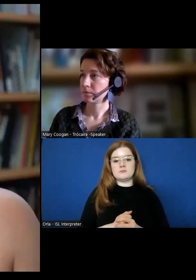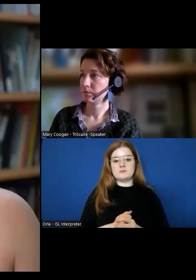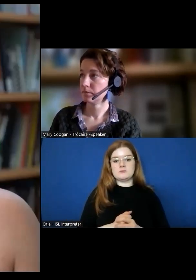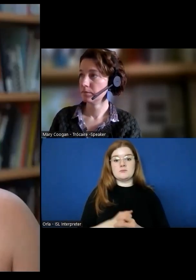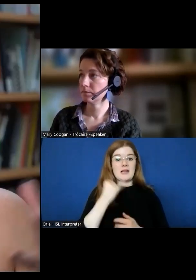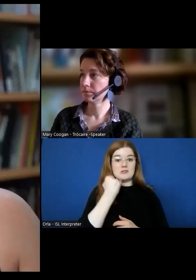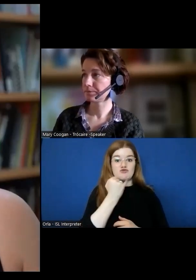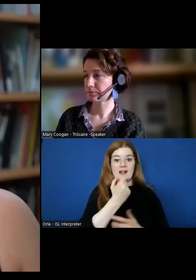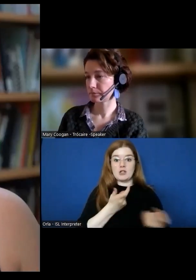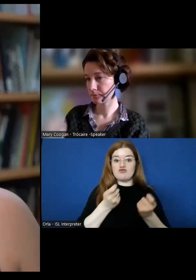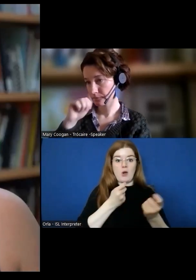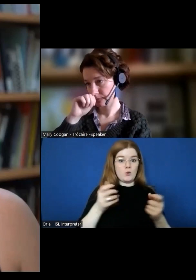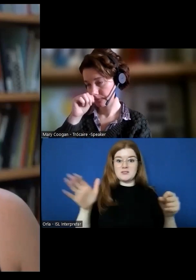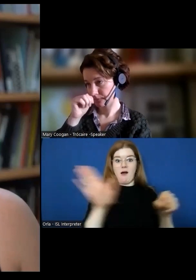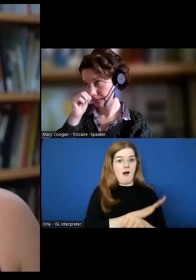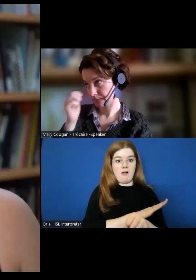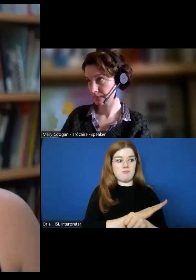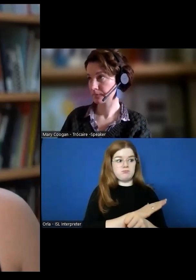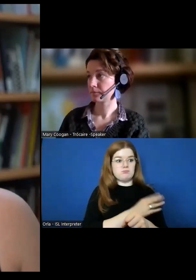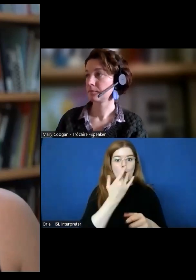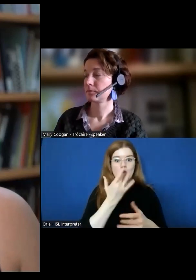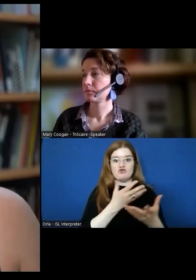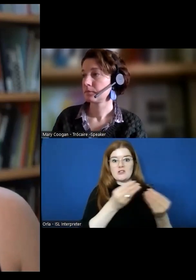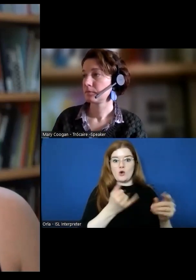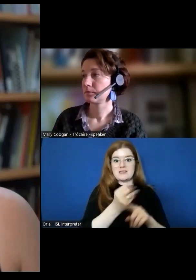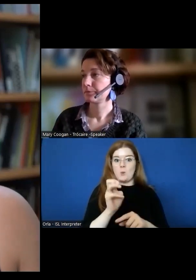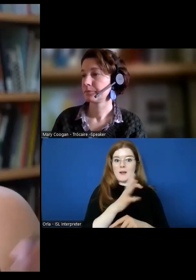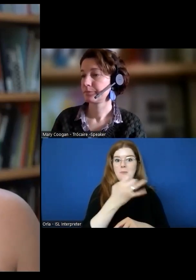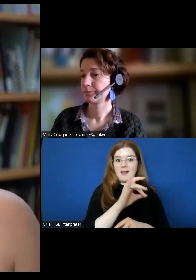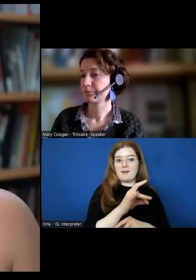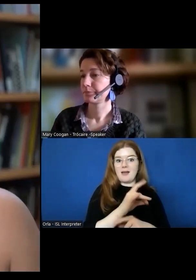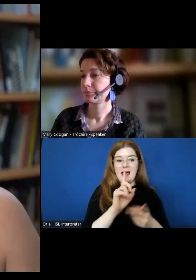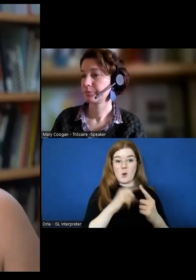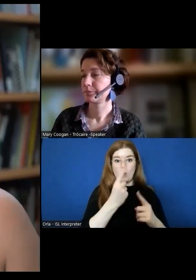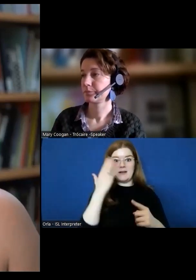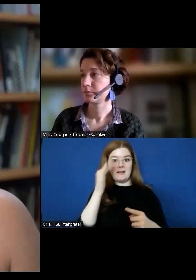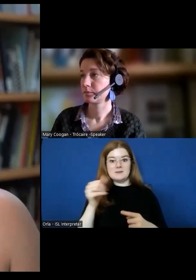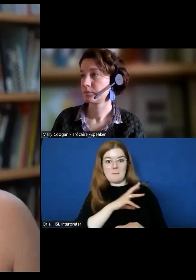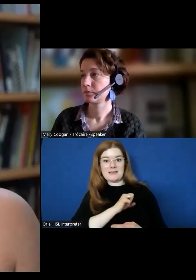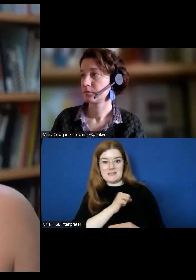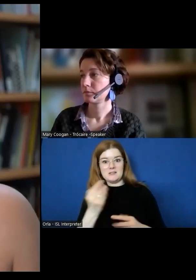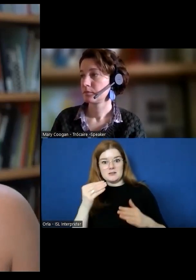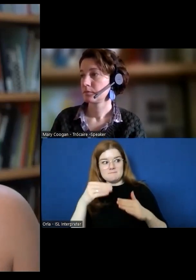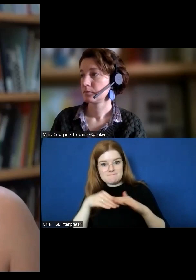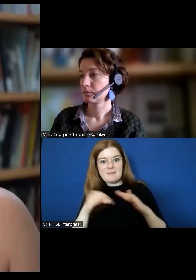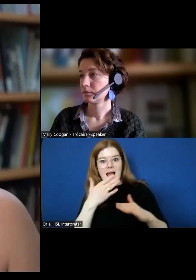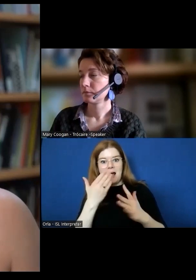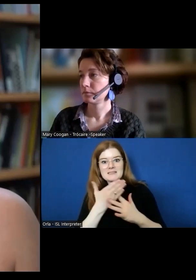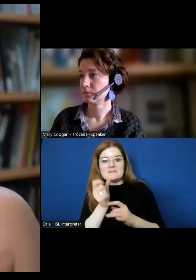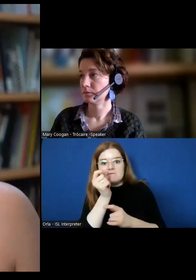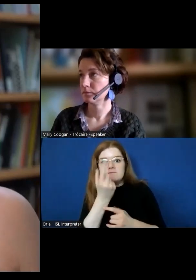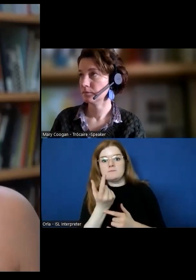Israel controls all the water resources in the West Bank and only allows Palestinians to have access to very